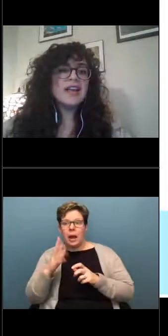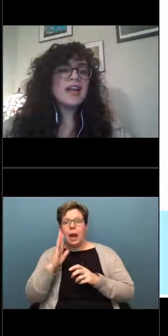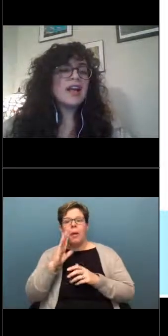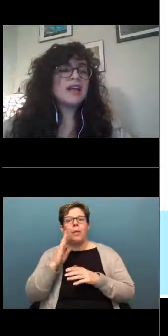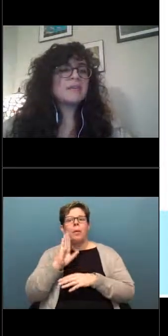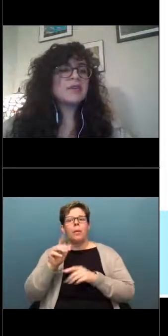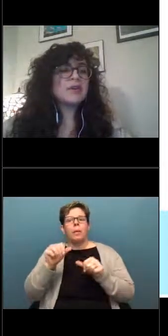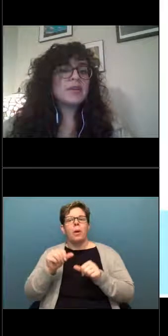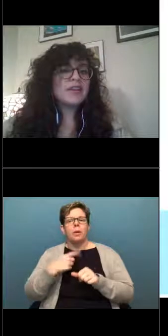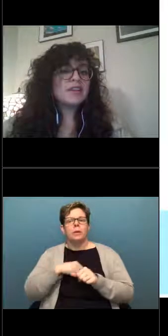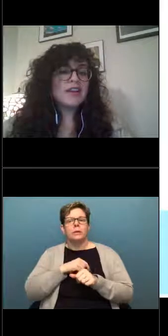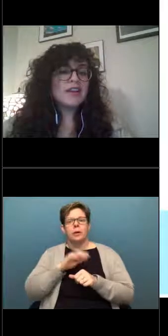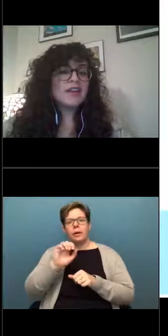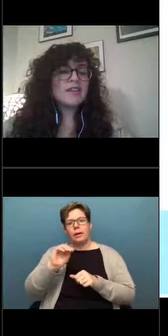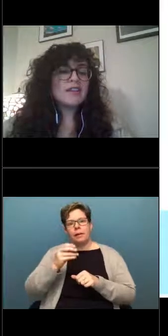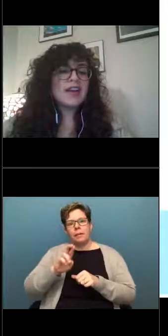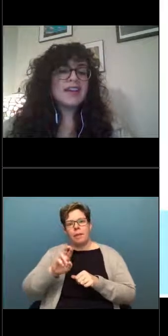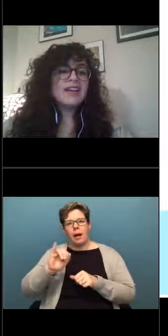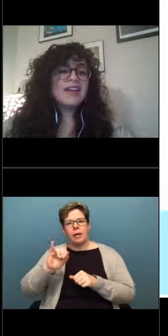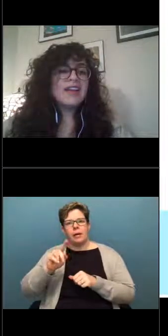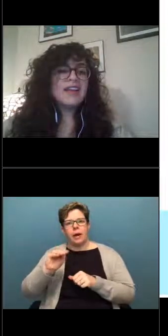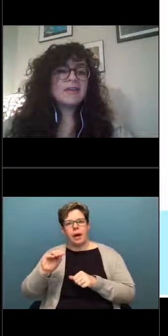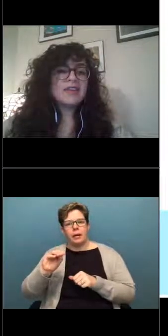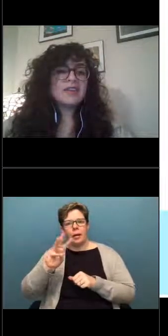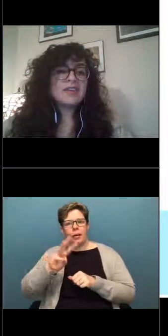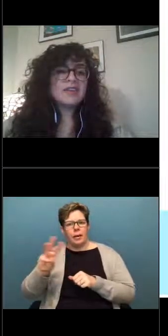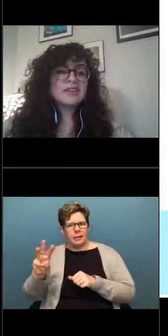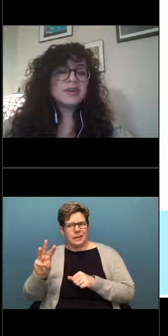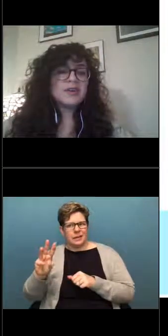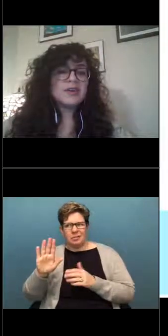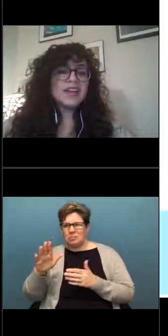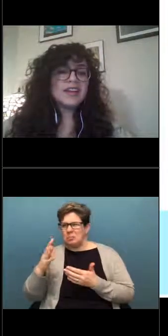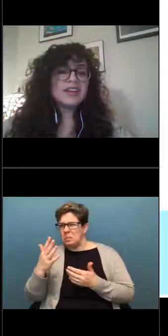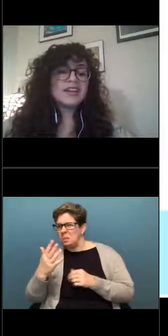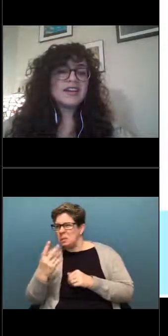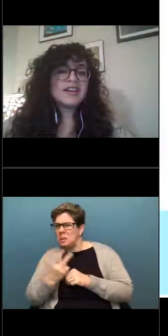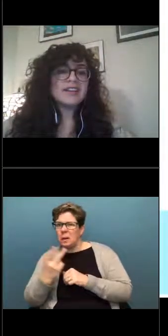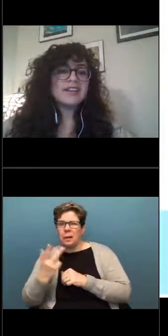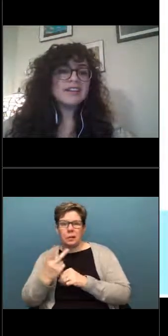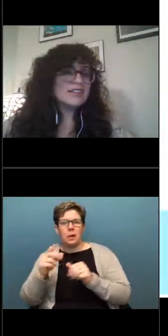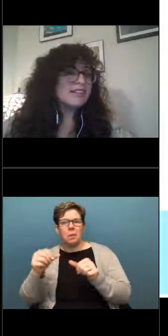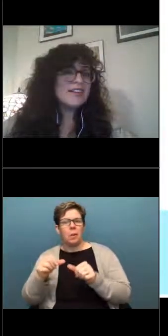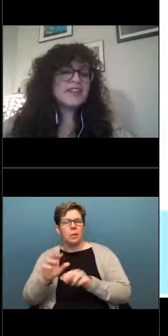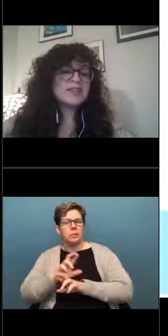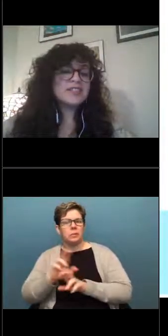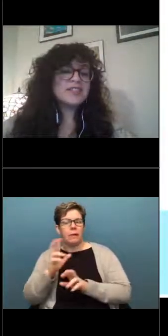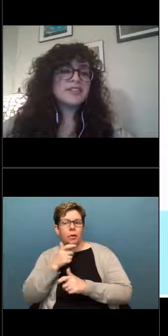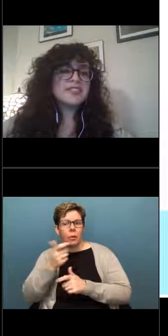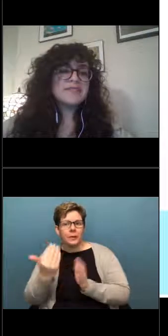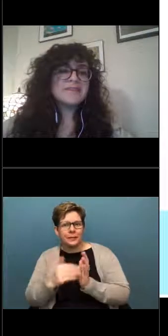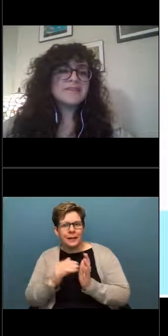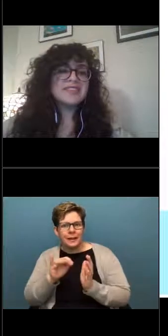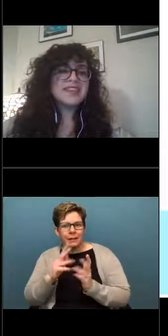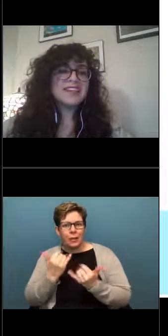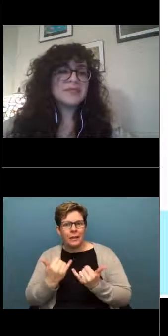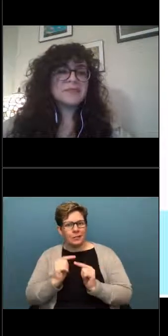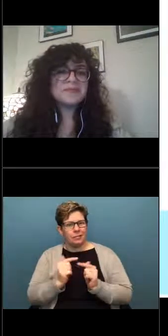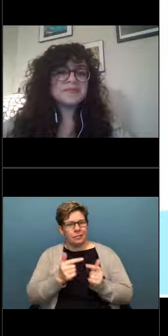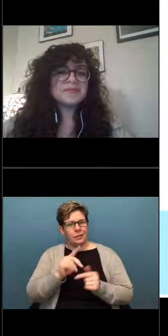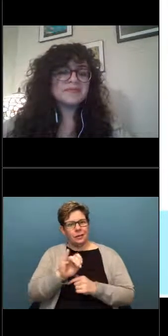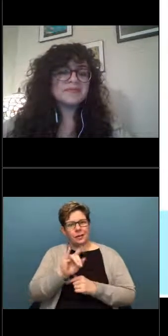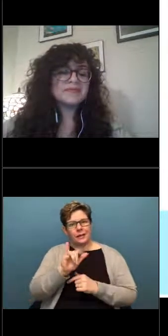days. So be on the lookout for that. And without further ado, I'll go ahead and carry that over to you, Kristy.